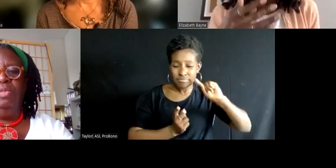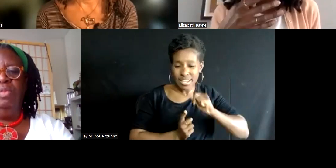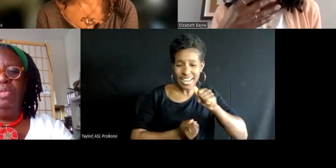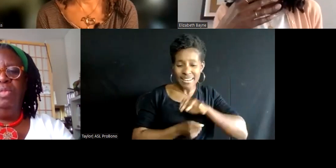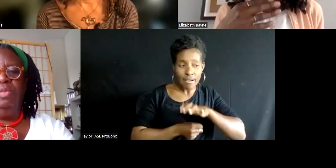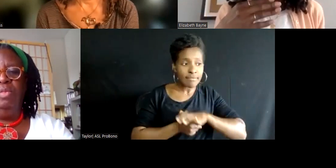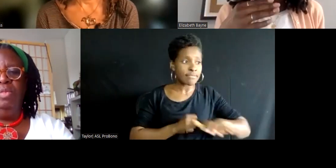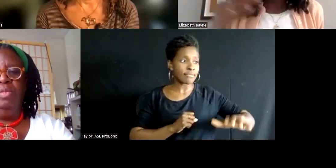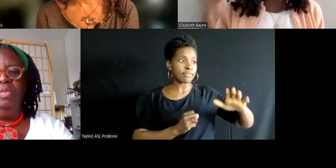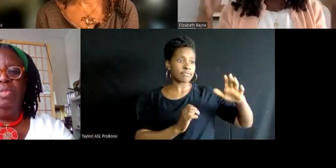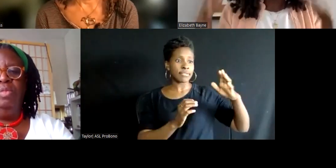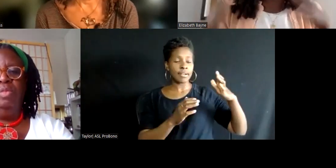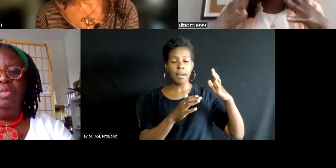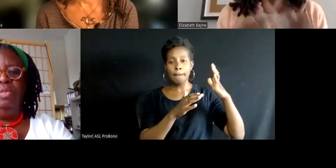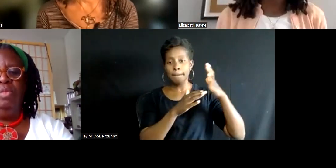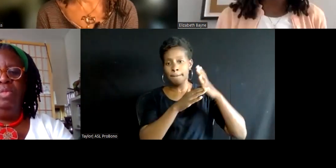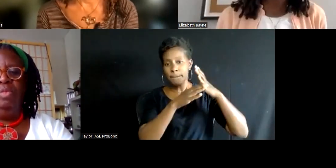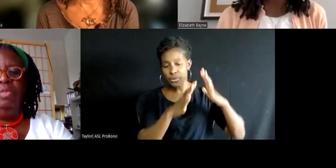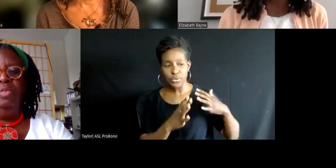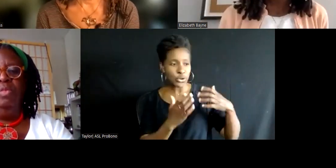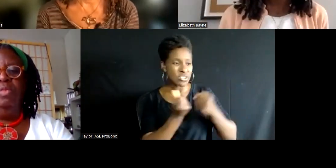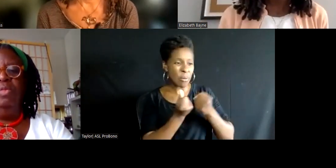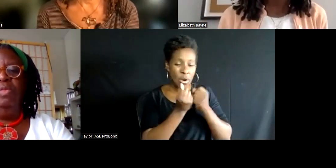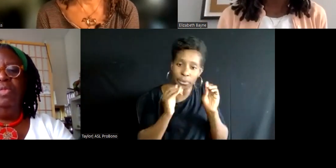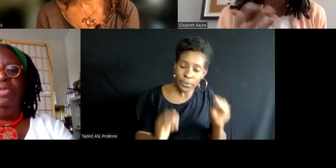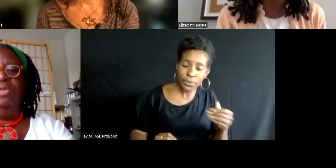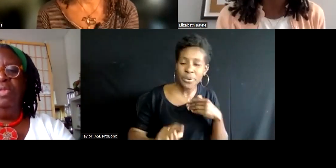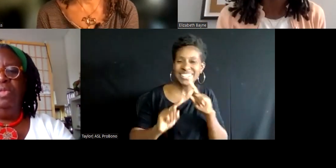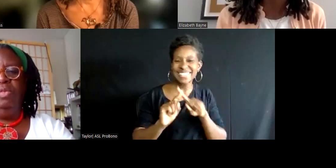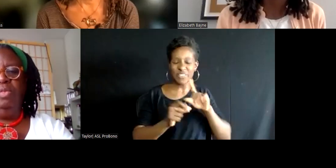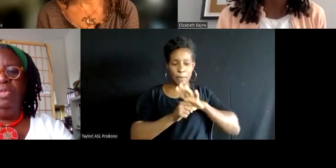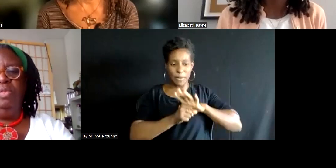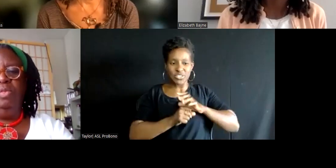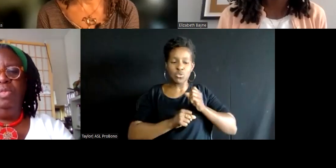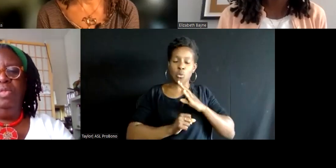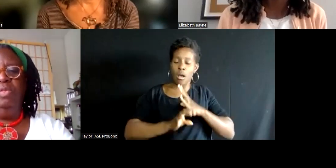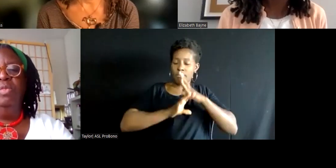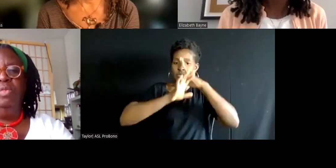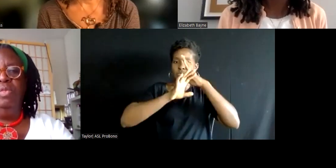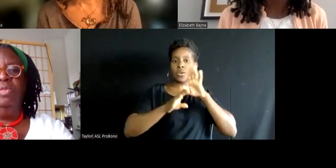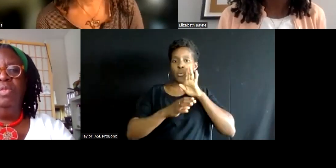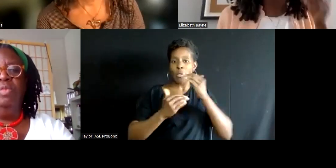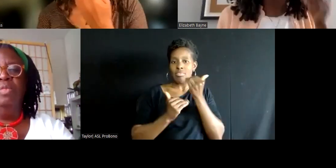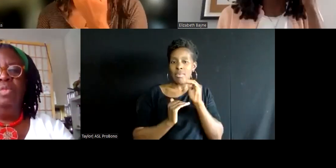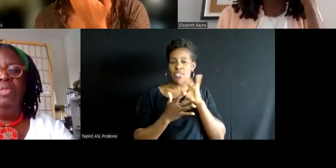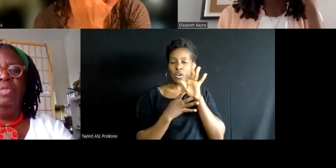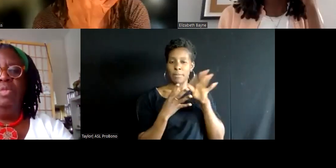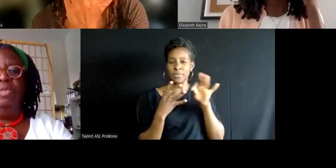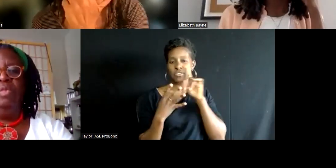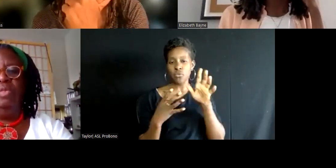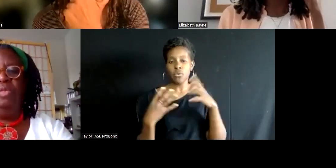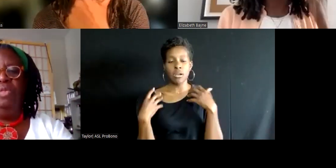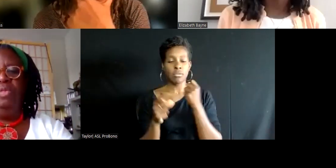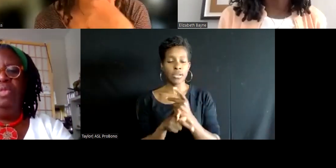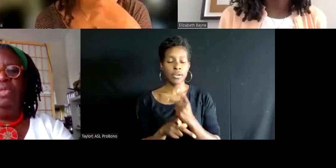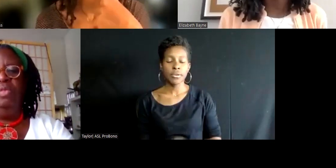support, different pressures that limit their options. I think the other thing, at